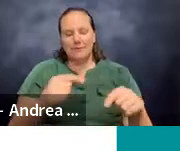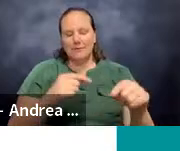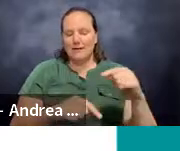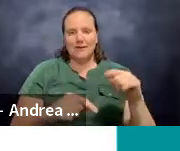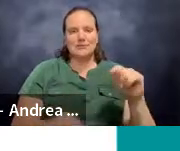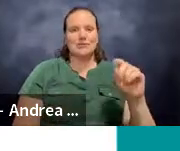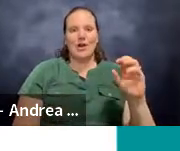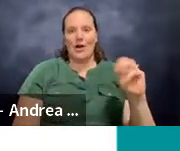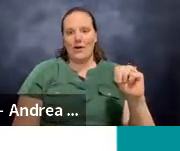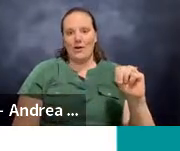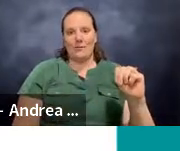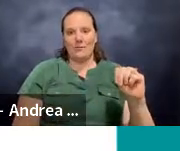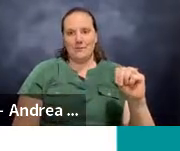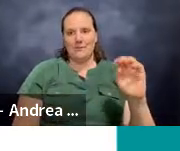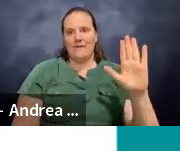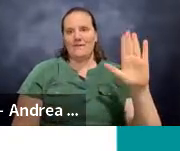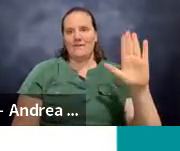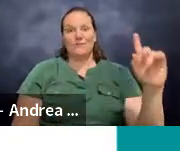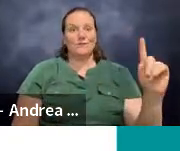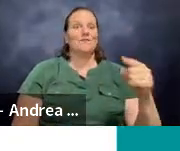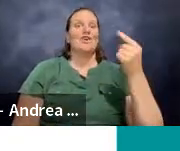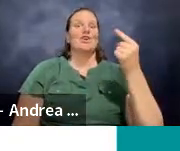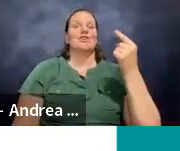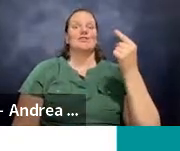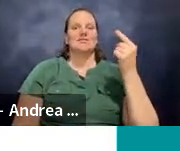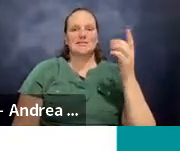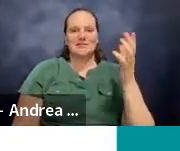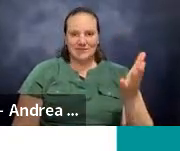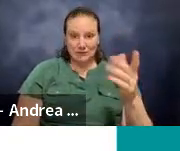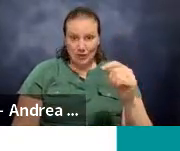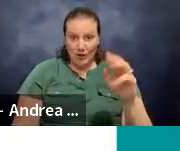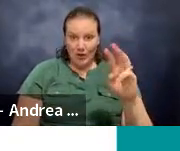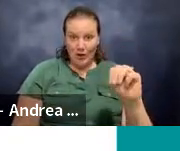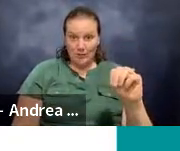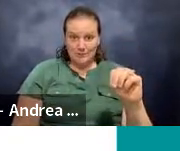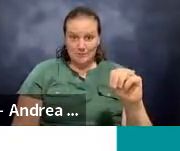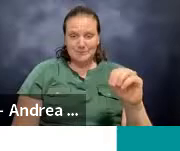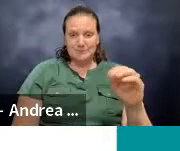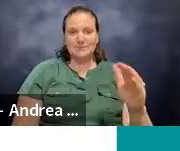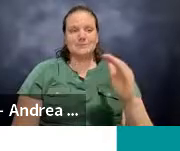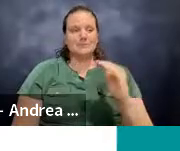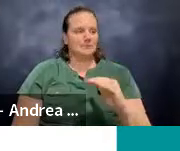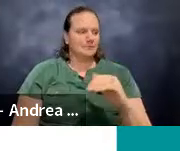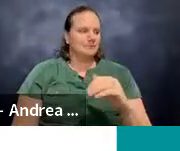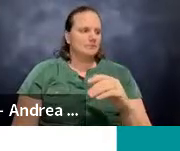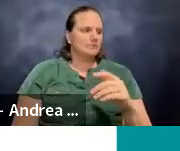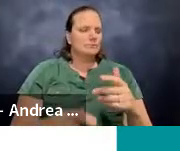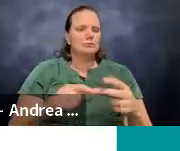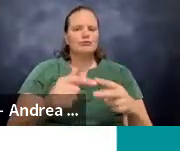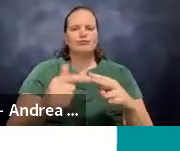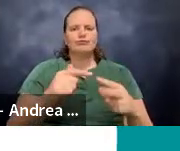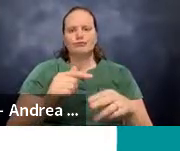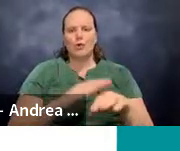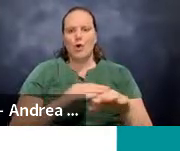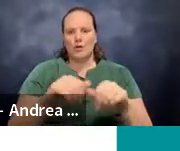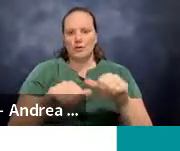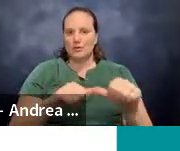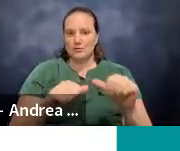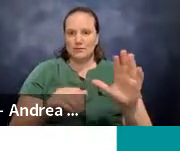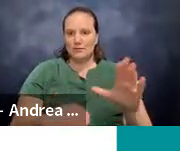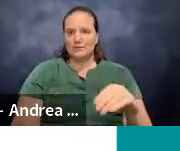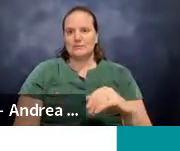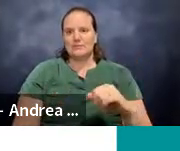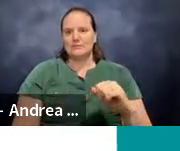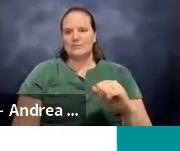Tom's hand was the first one up. So Tom, if you would go and then just take turns calling on each other, that would be terrific.